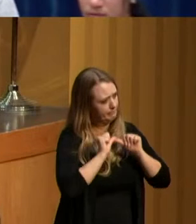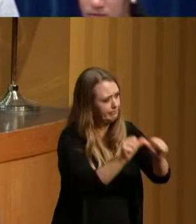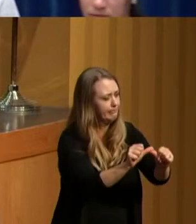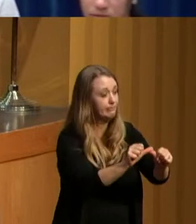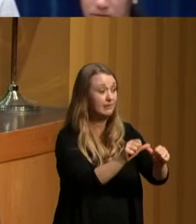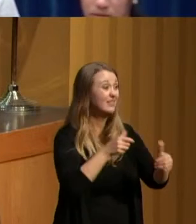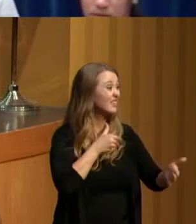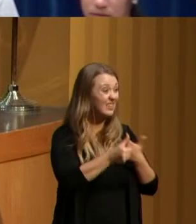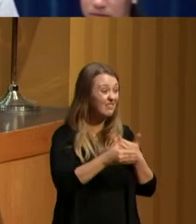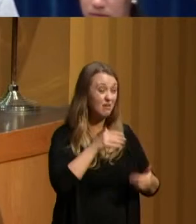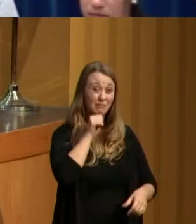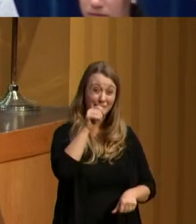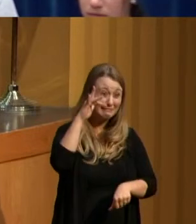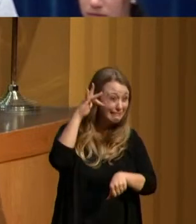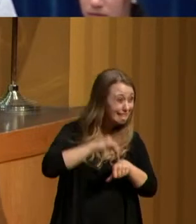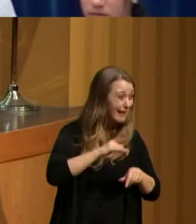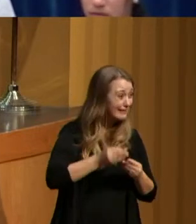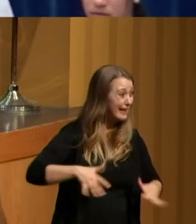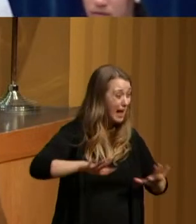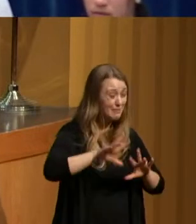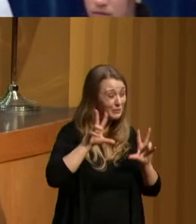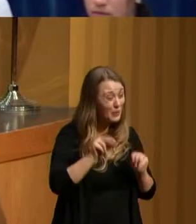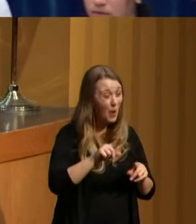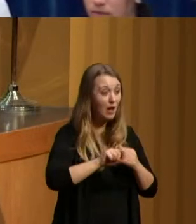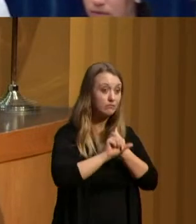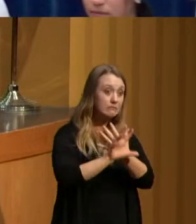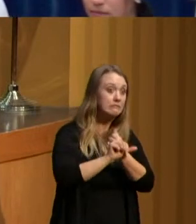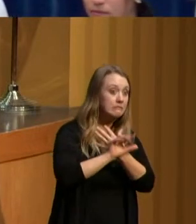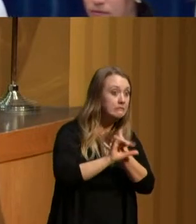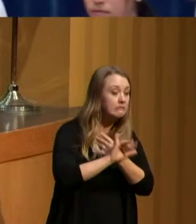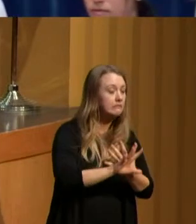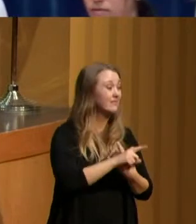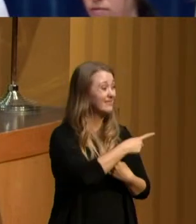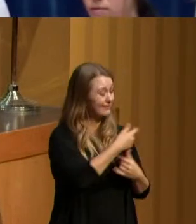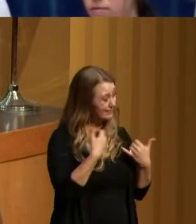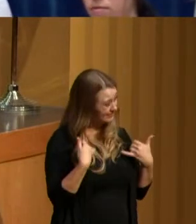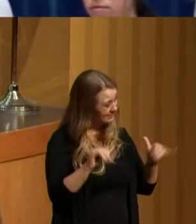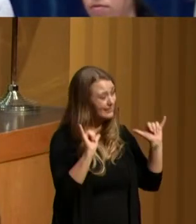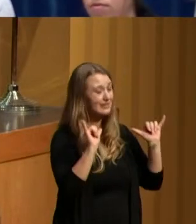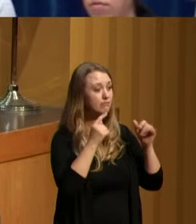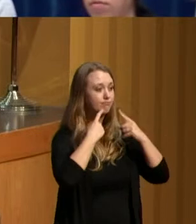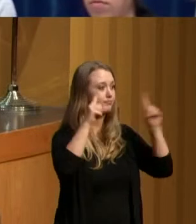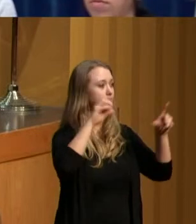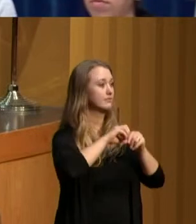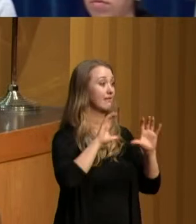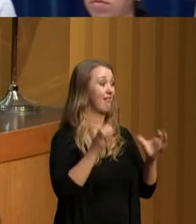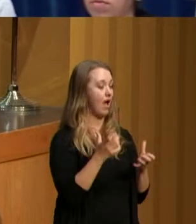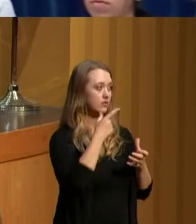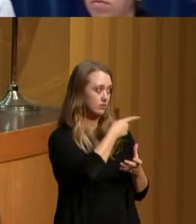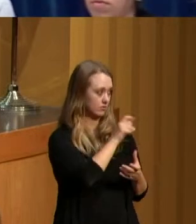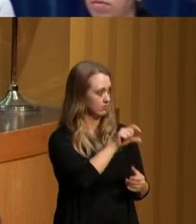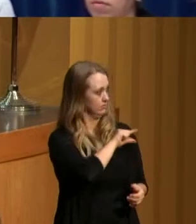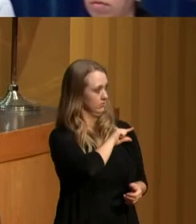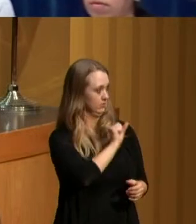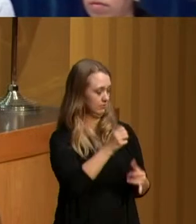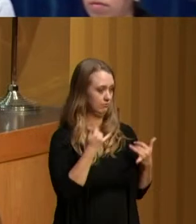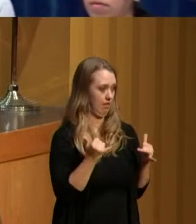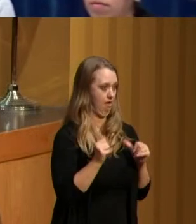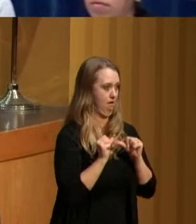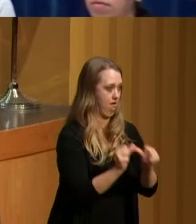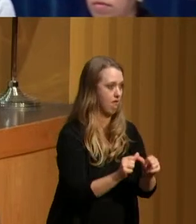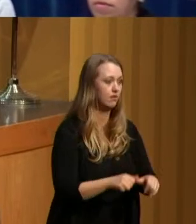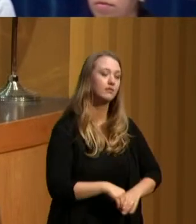on campus, but being able to continue to be successful in the classroom so they were eligible to play. And I